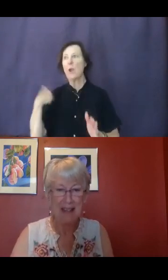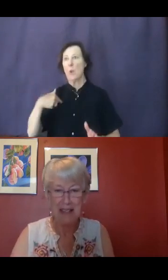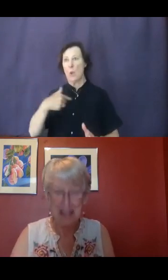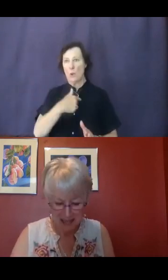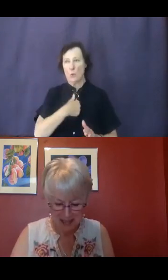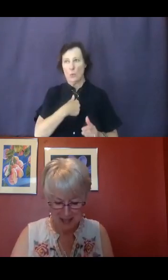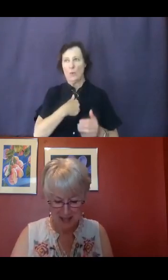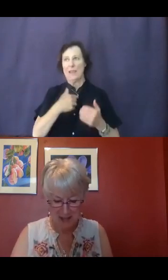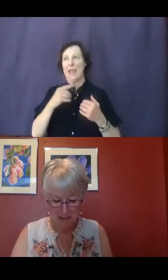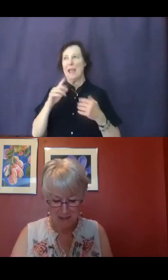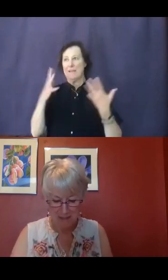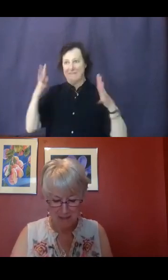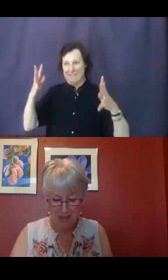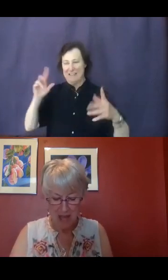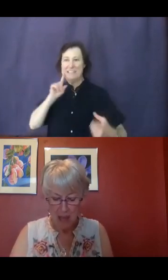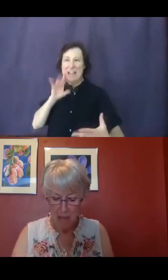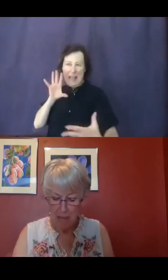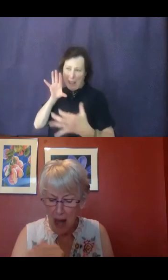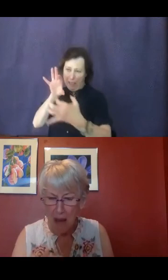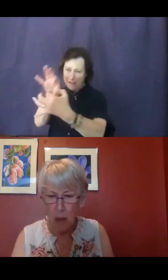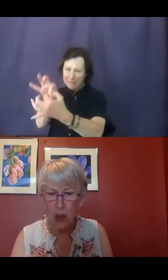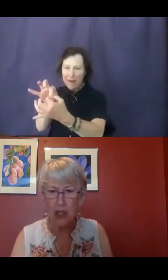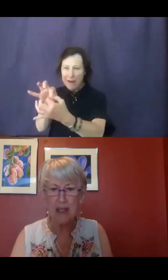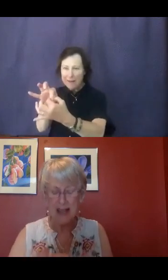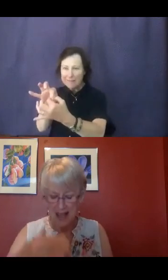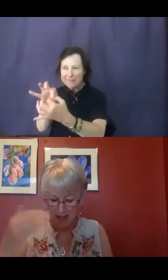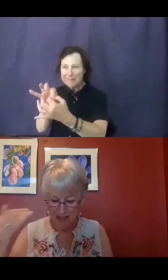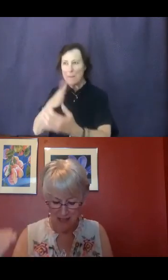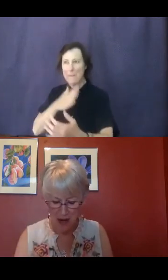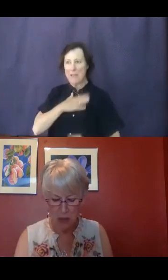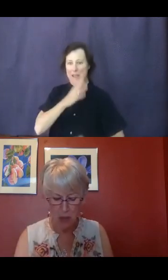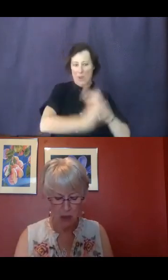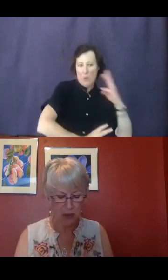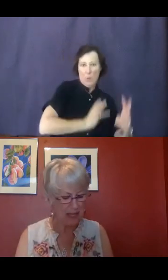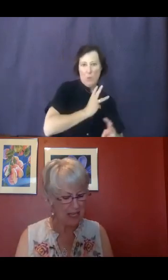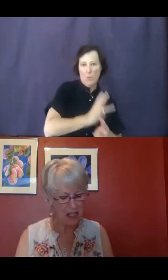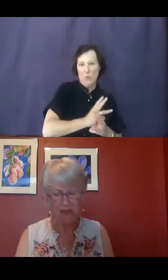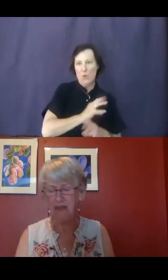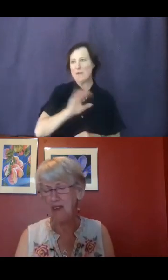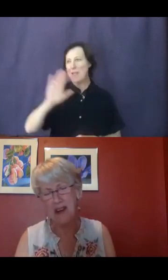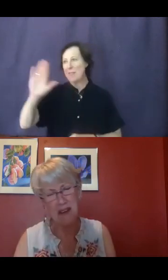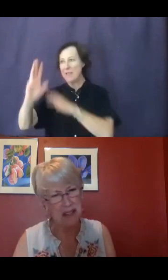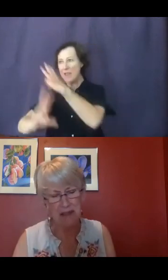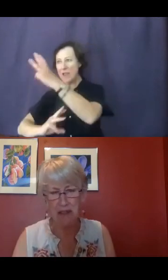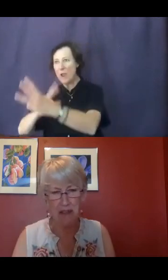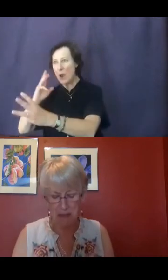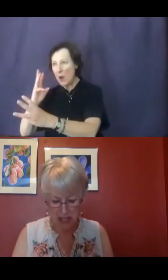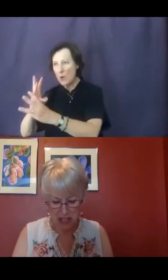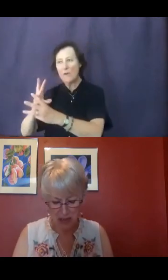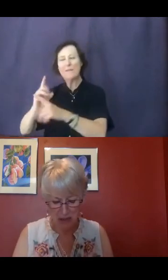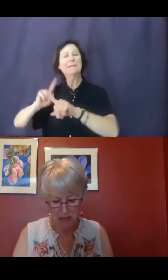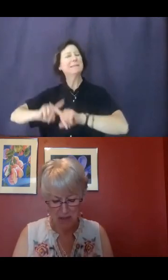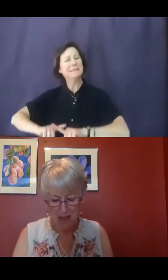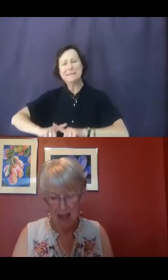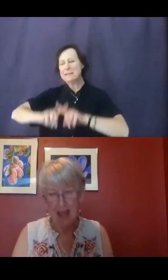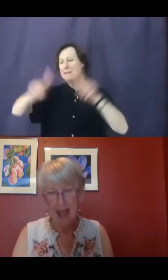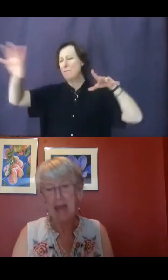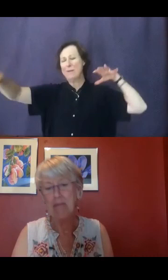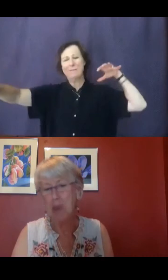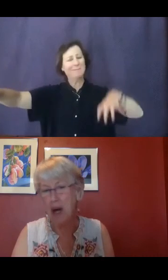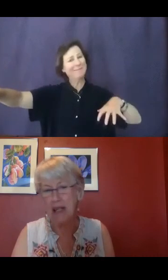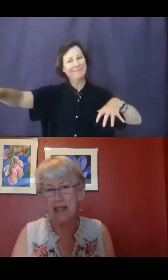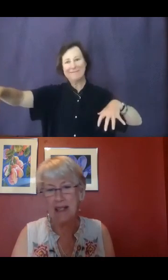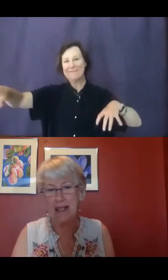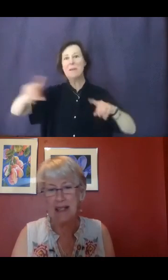had connected, that my world and their world, each very different from each other,